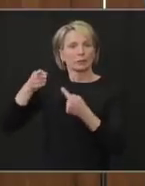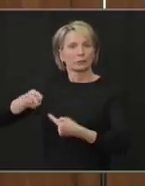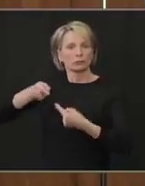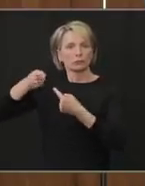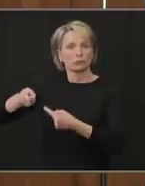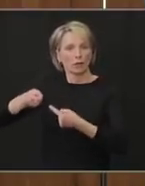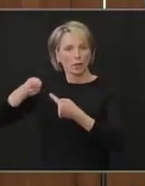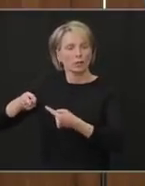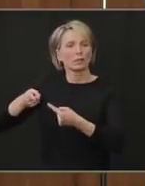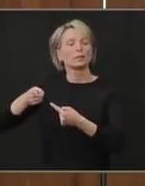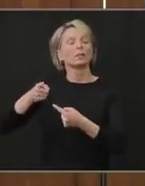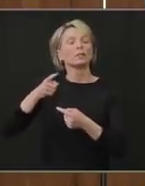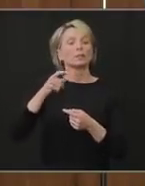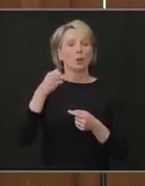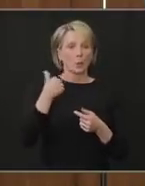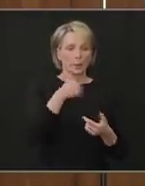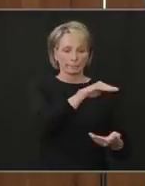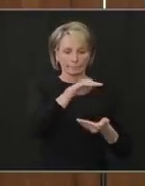them, $350 billion